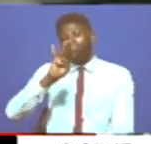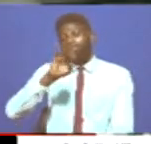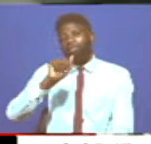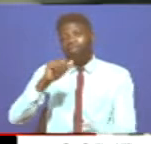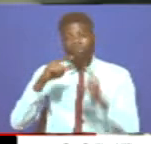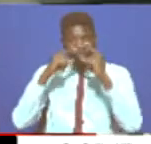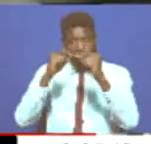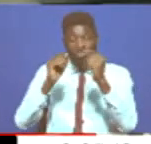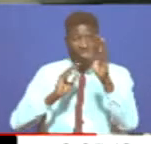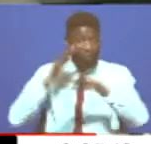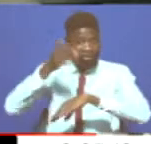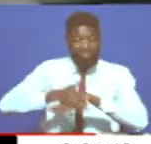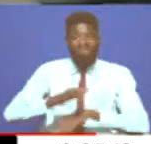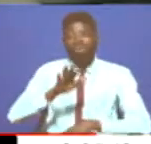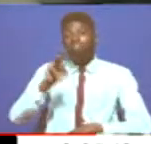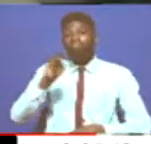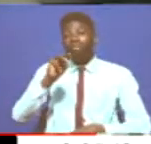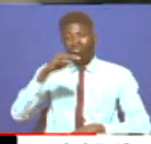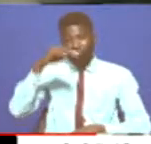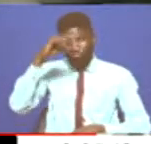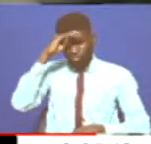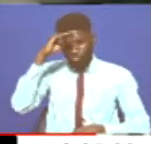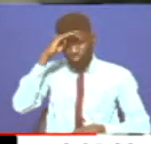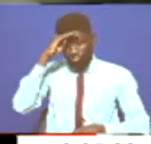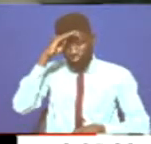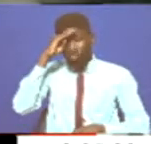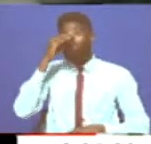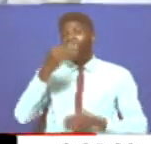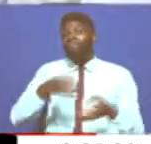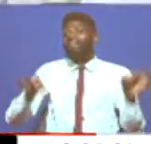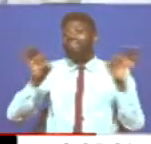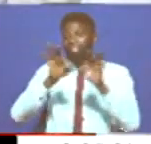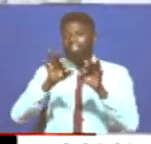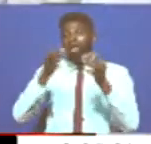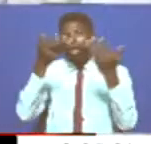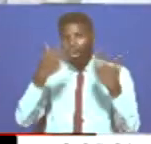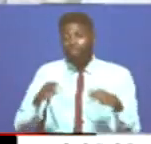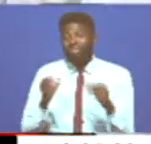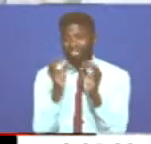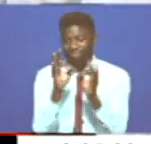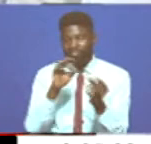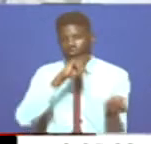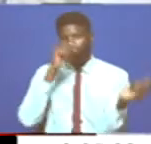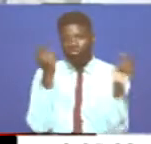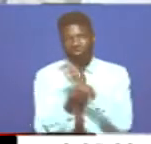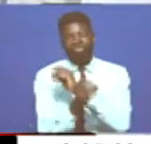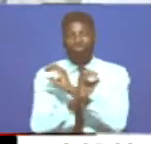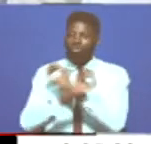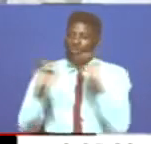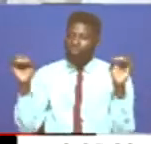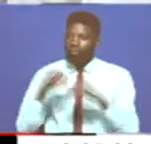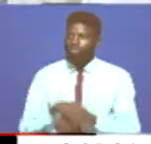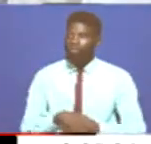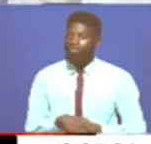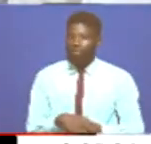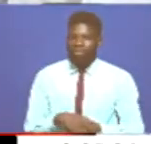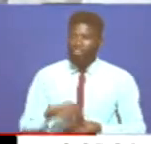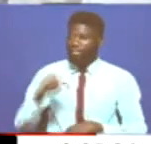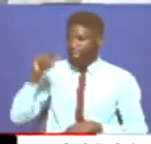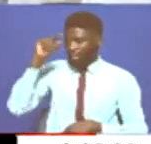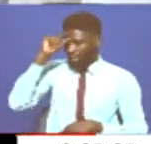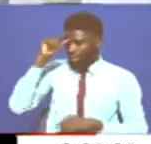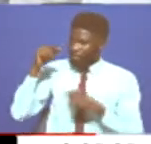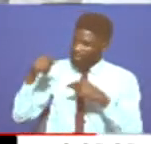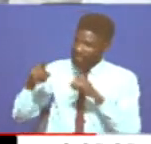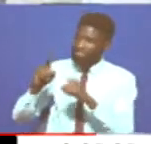drain within the next 7 days if there are no changes. The government should evaluate the post-COVID